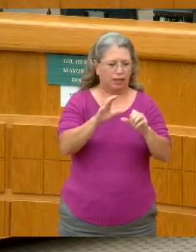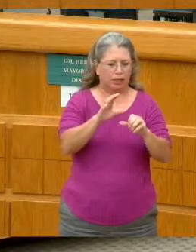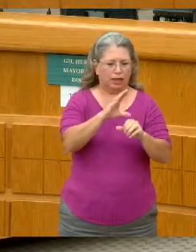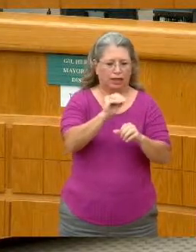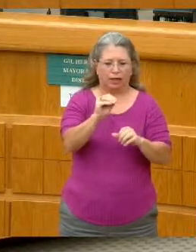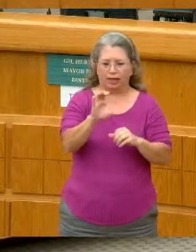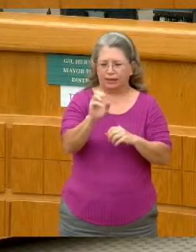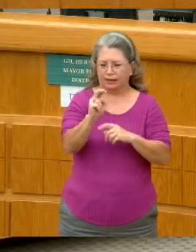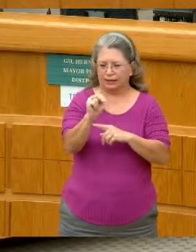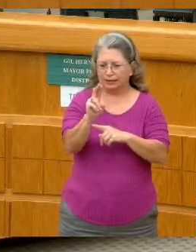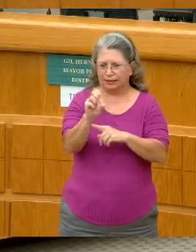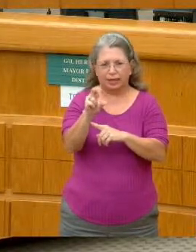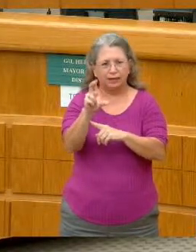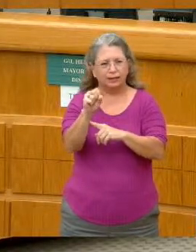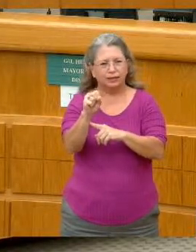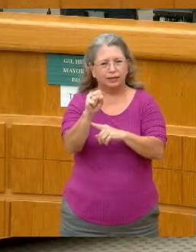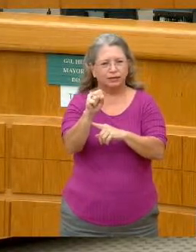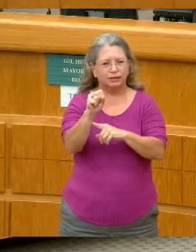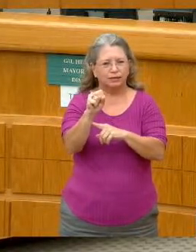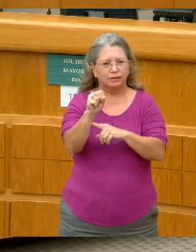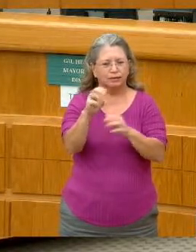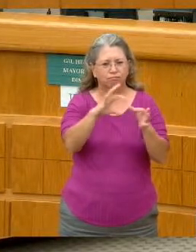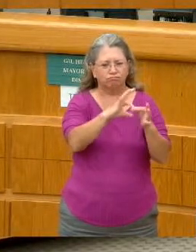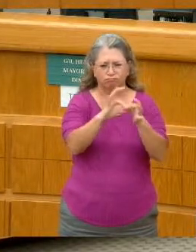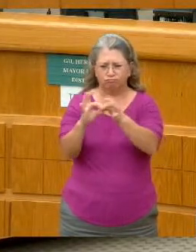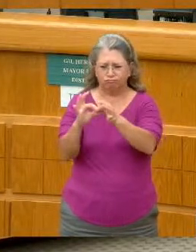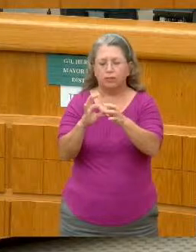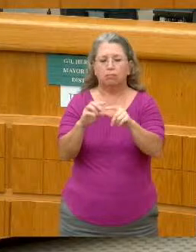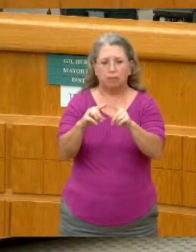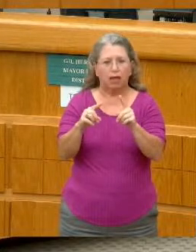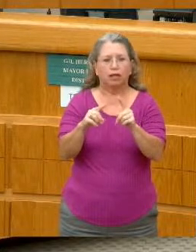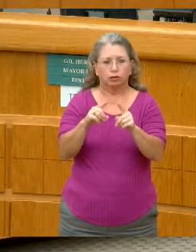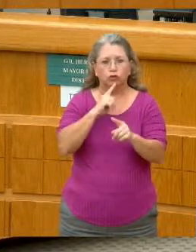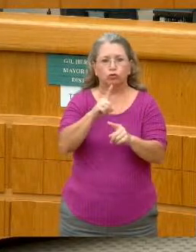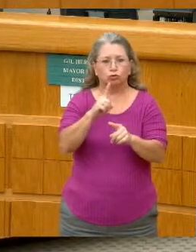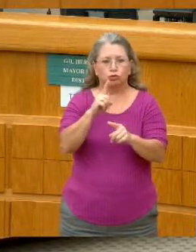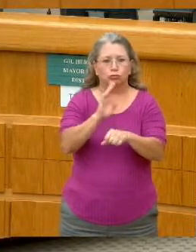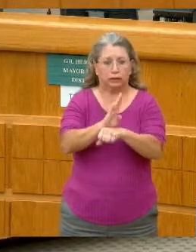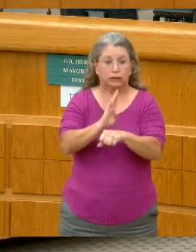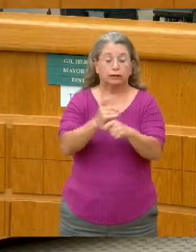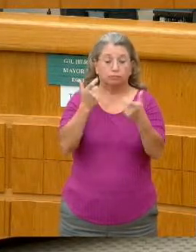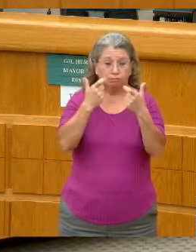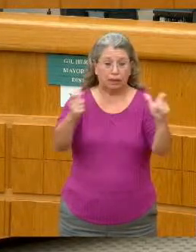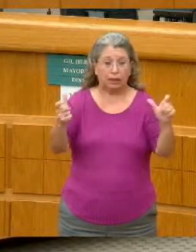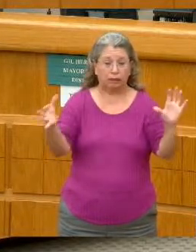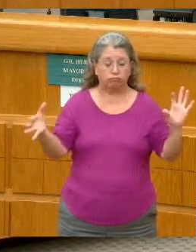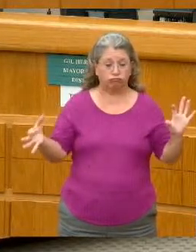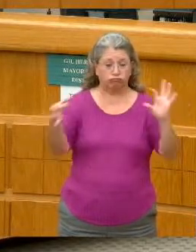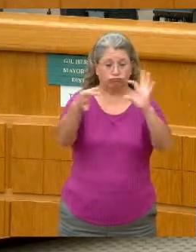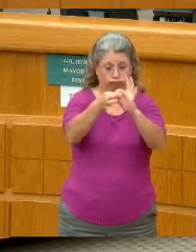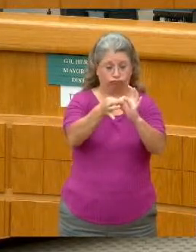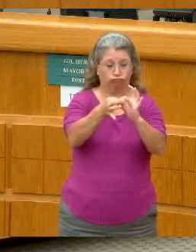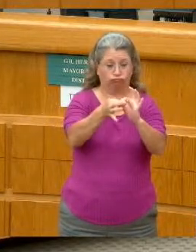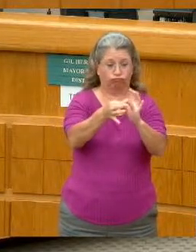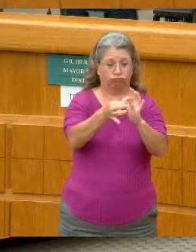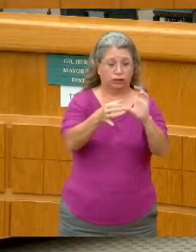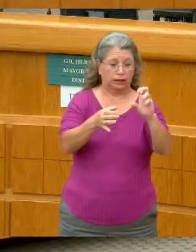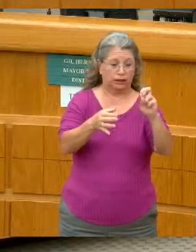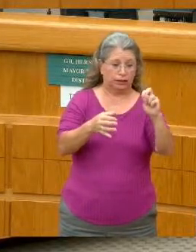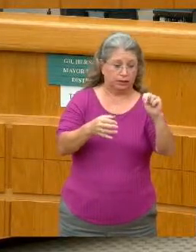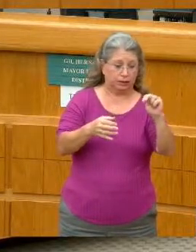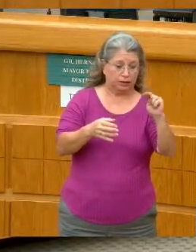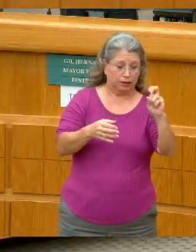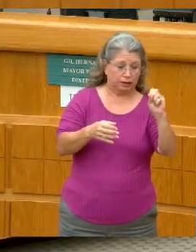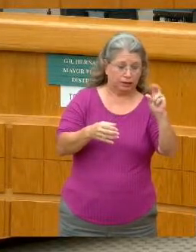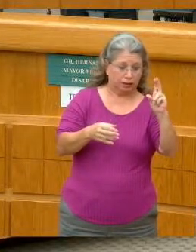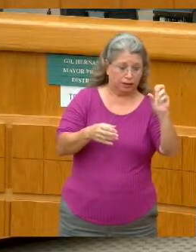there's a huge correlation between the census and COVID. And if you know, right now we're in the process of taking